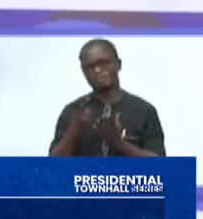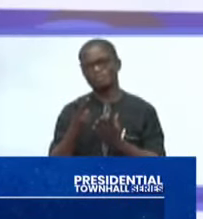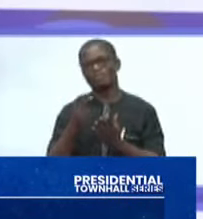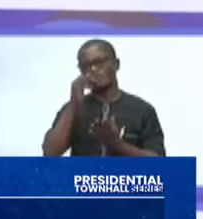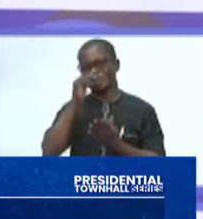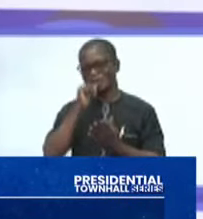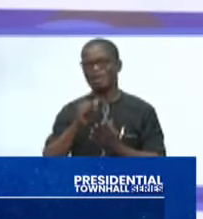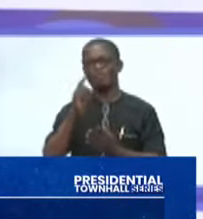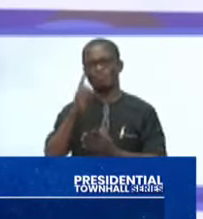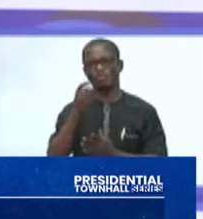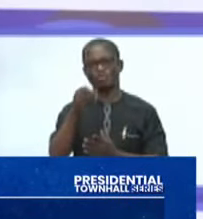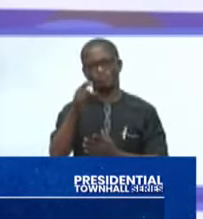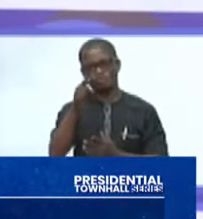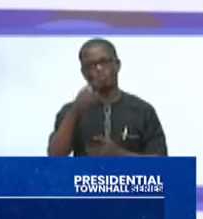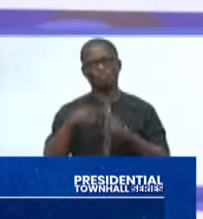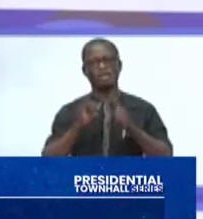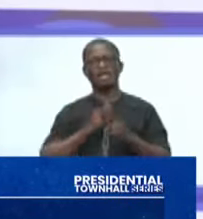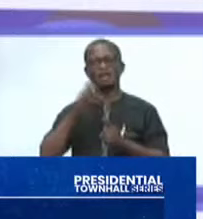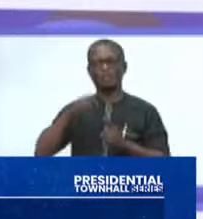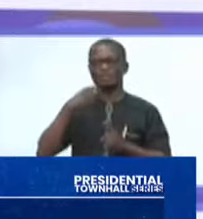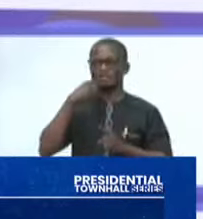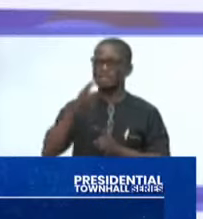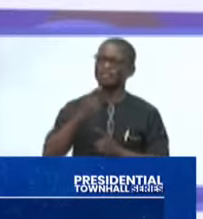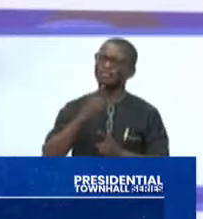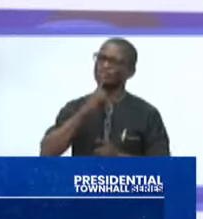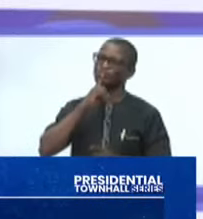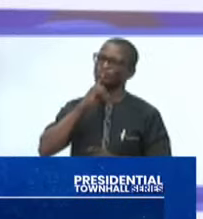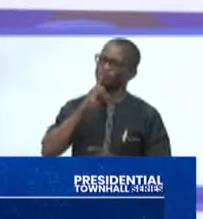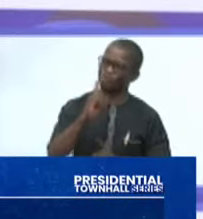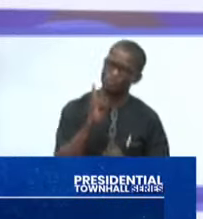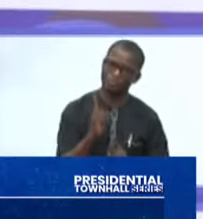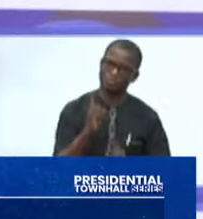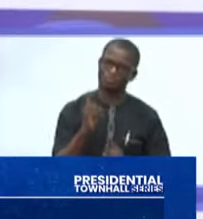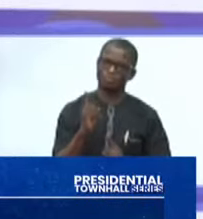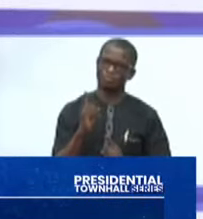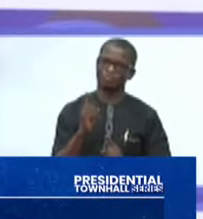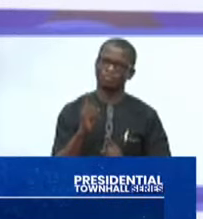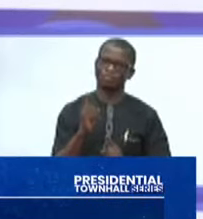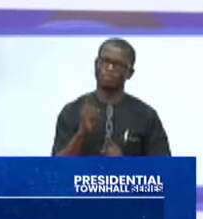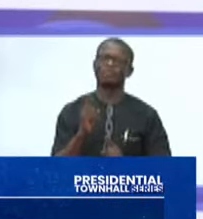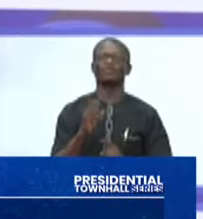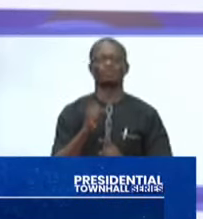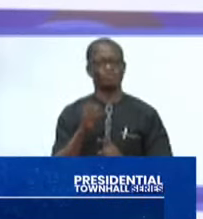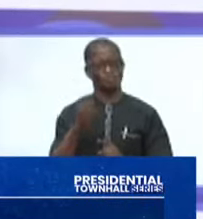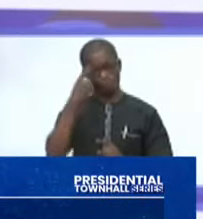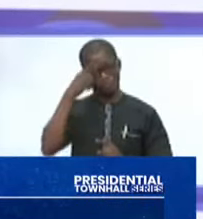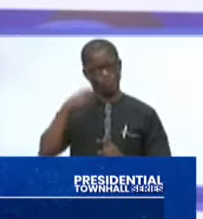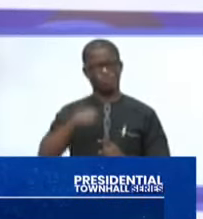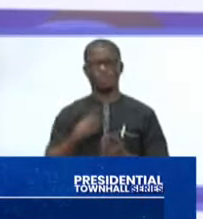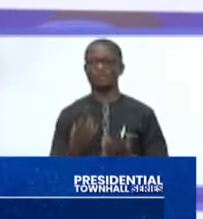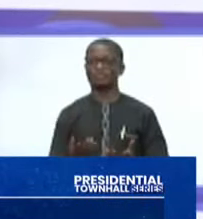you, but I have to say the truth of what I observed in the whole exercise. So for me,